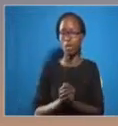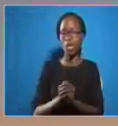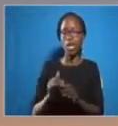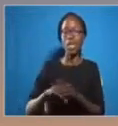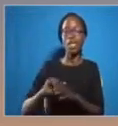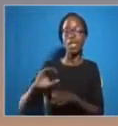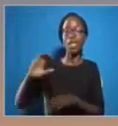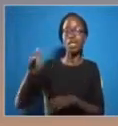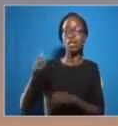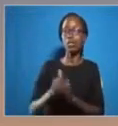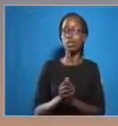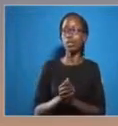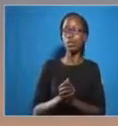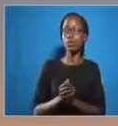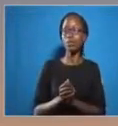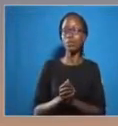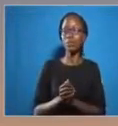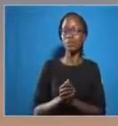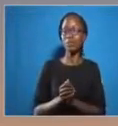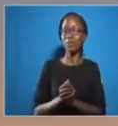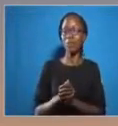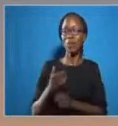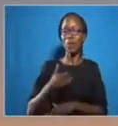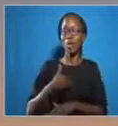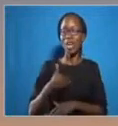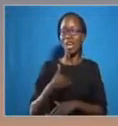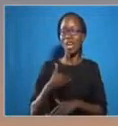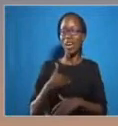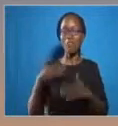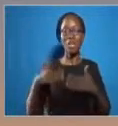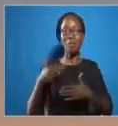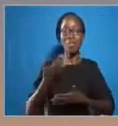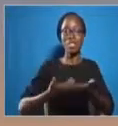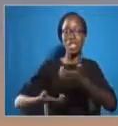vibrant nightlife, we have a vibrant economy, and more than that,